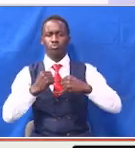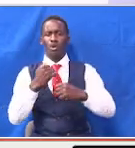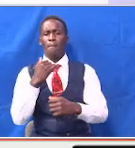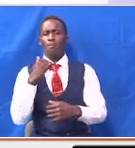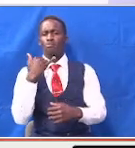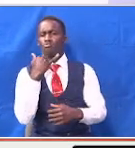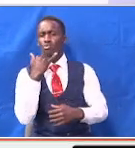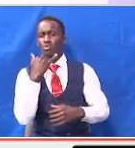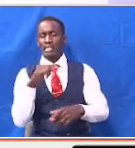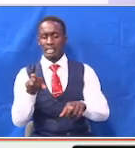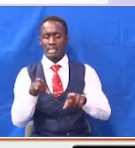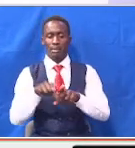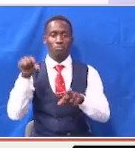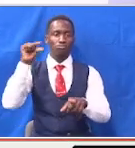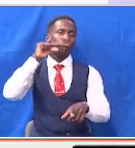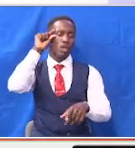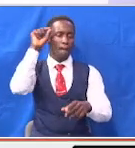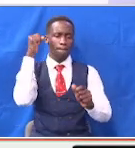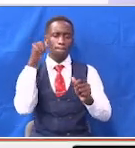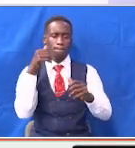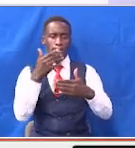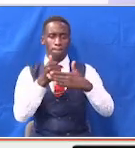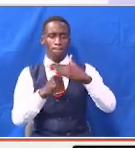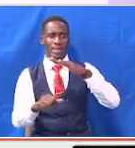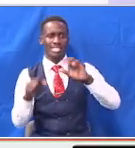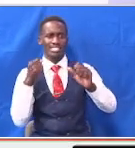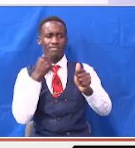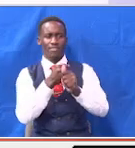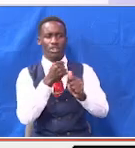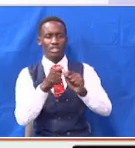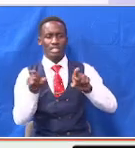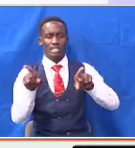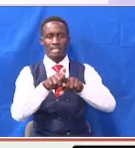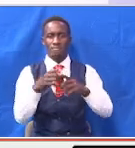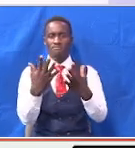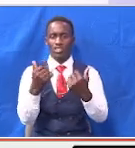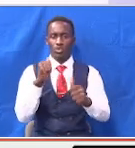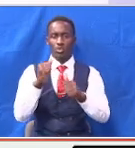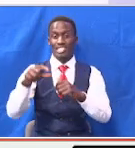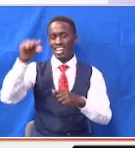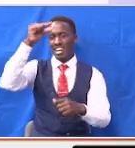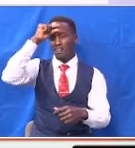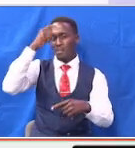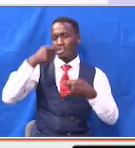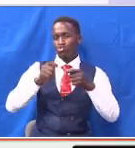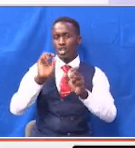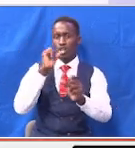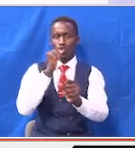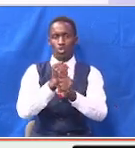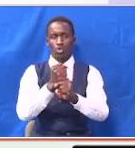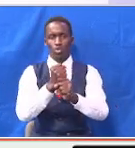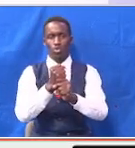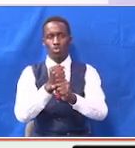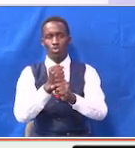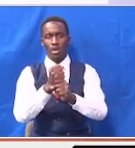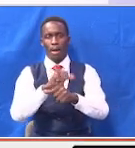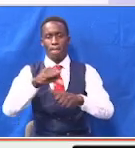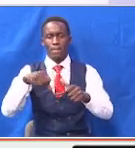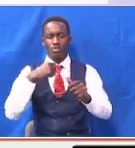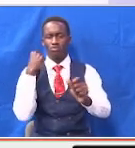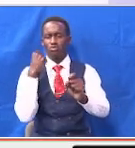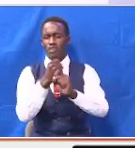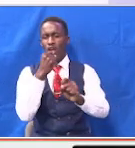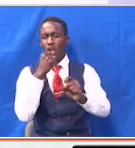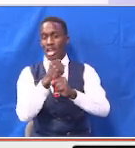Around the issues of gender-based violence and his interventions or the government's interventions towards addressing violence.